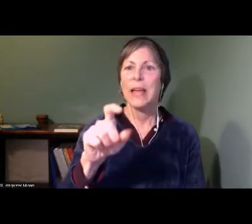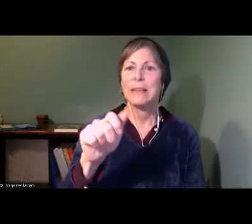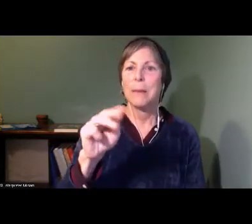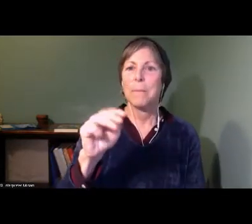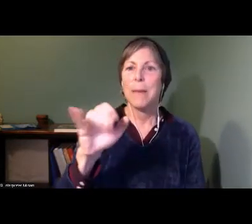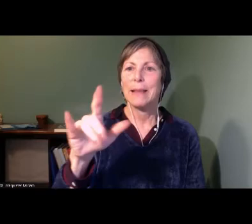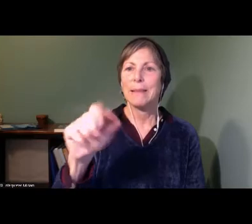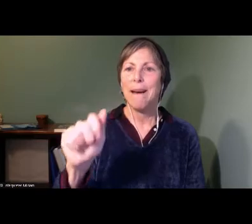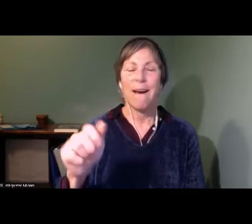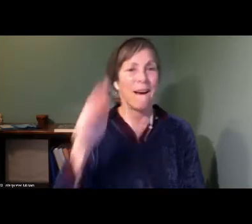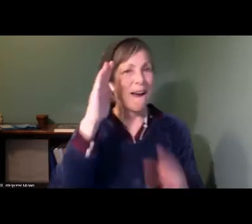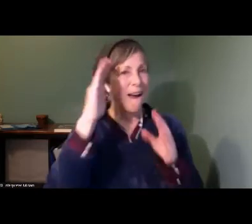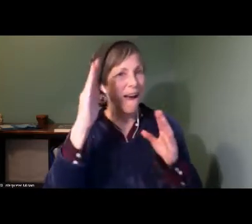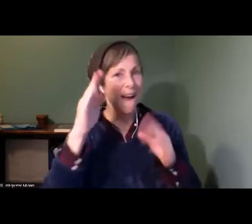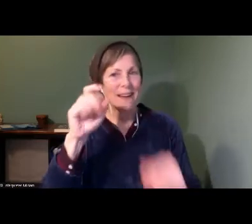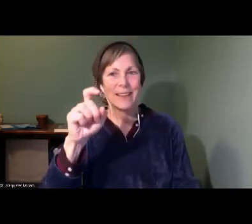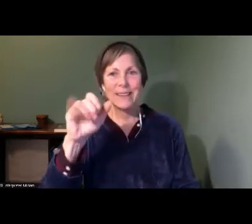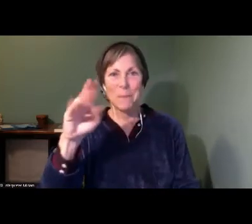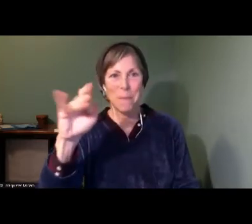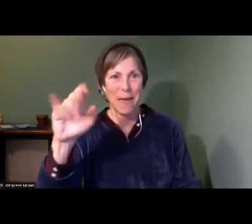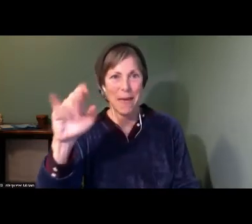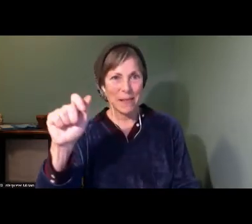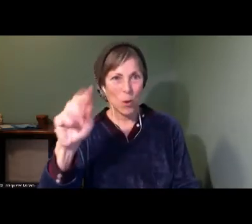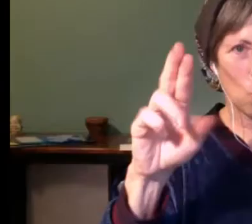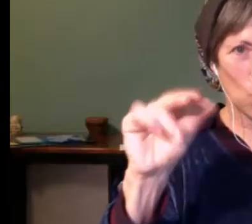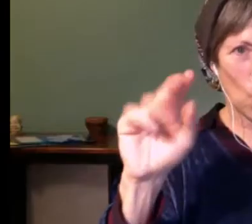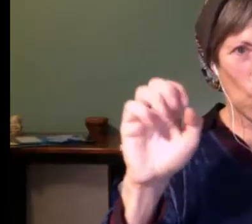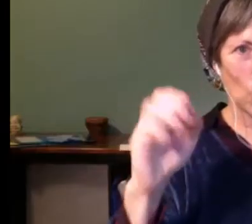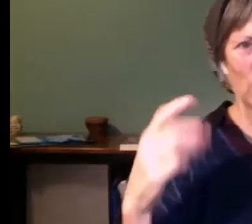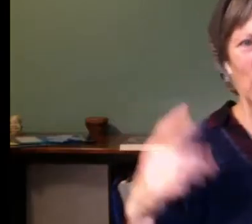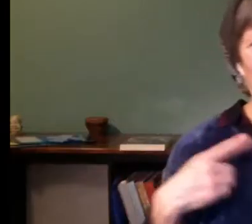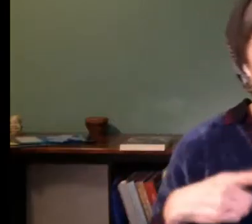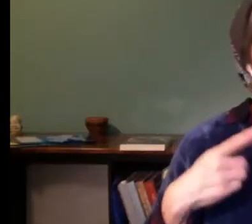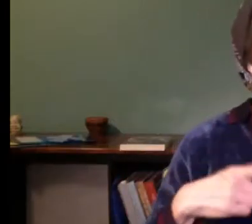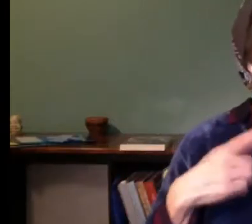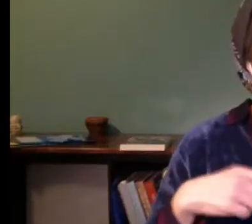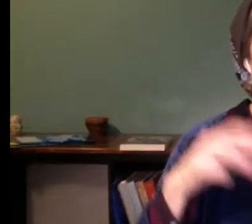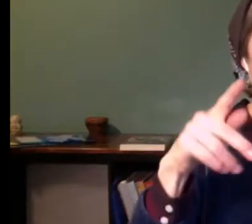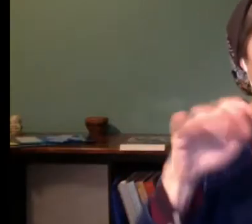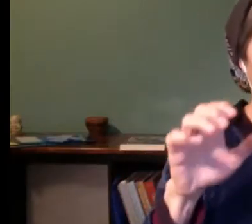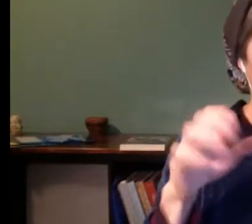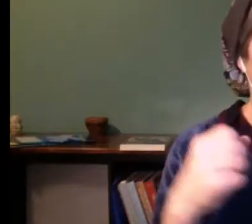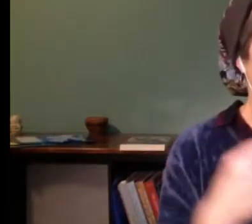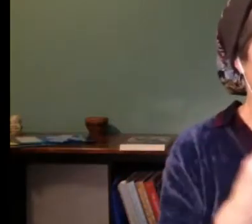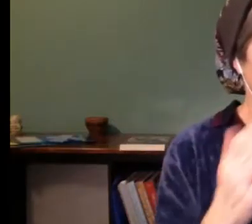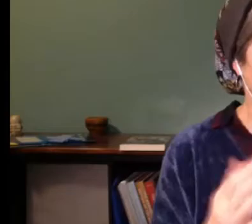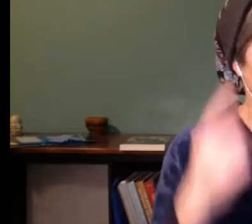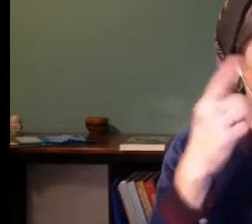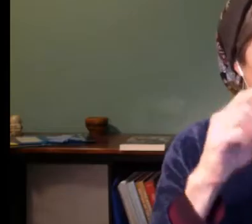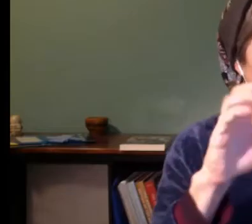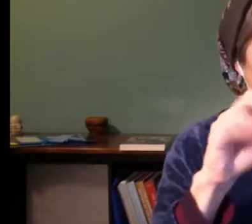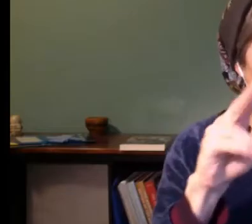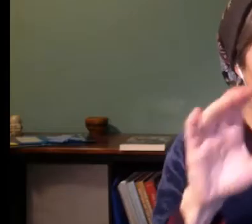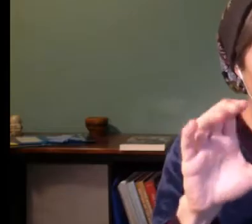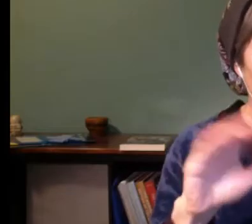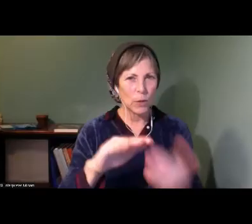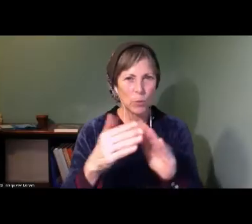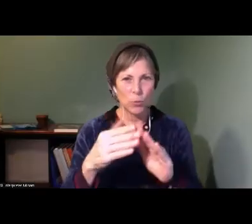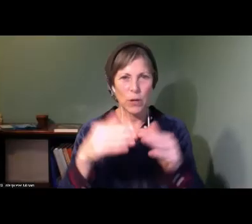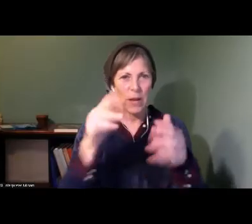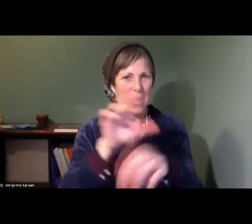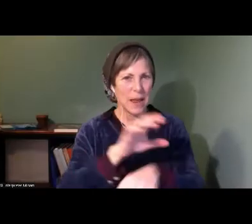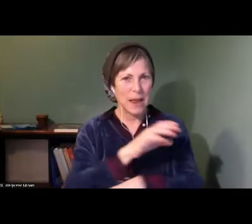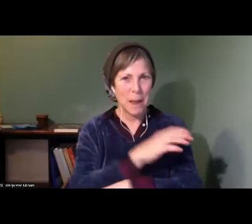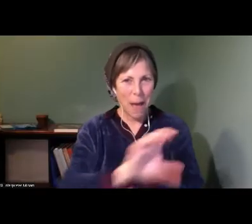I'm Jamila Rose. I'm the Deputy Public Advocate of Civic and Community Empowerment at the Office